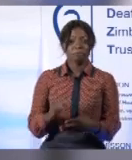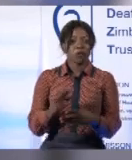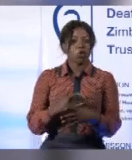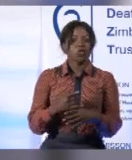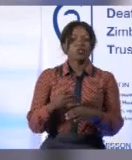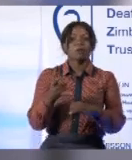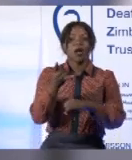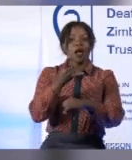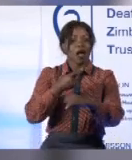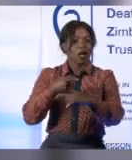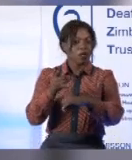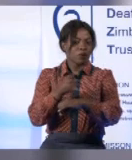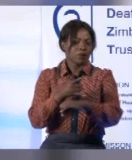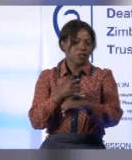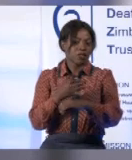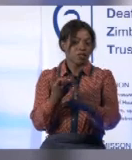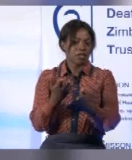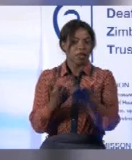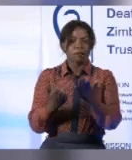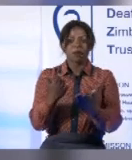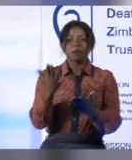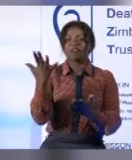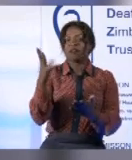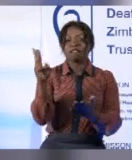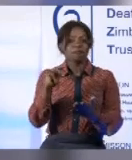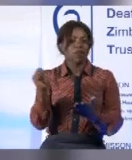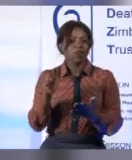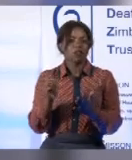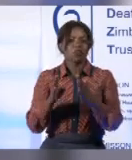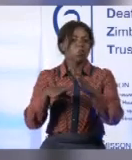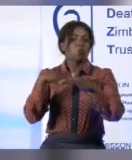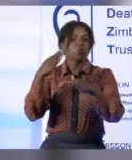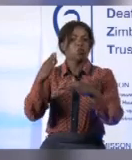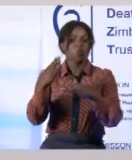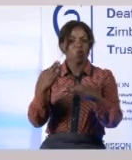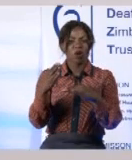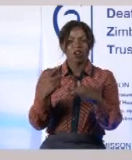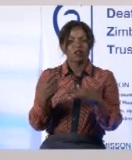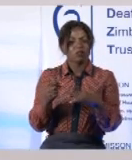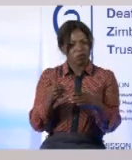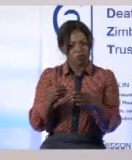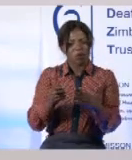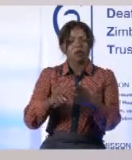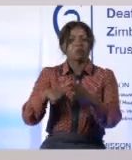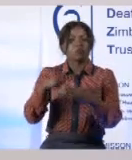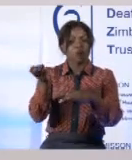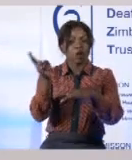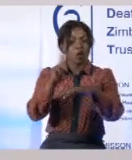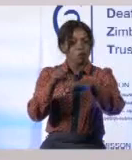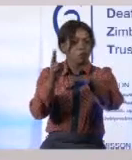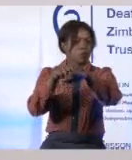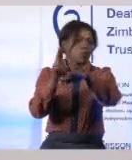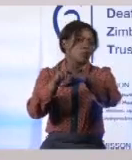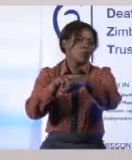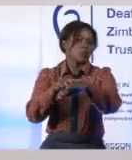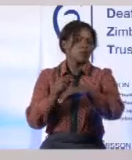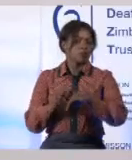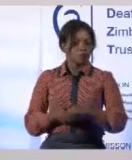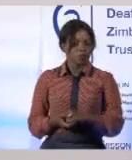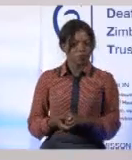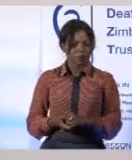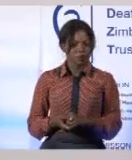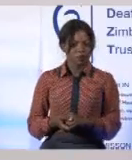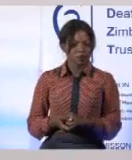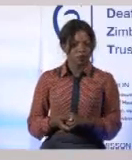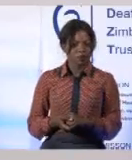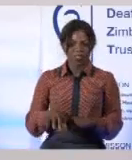man, just if you're having sex, it's more than 5 minutes, then that's where you may charge. Are these standard rates, you guys, or you are just pulling